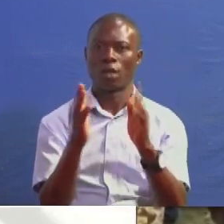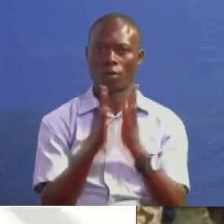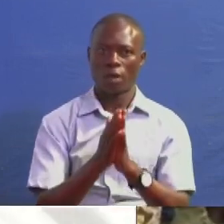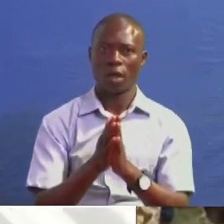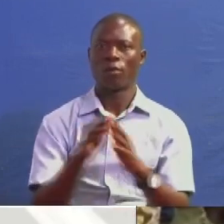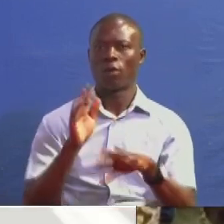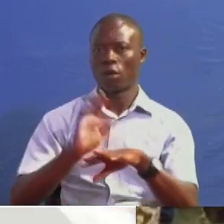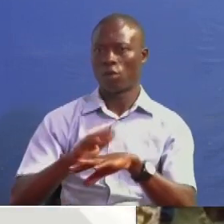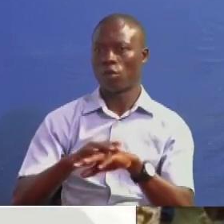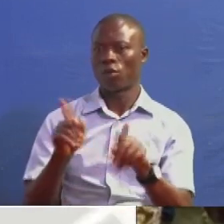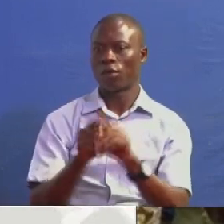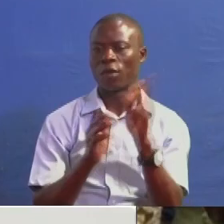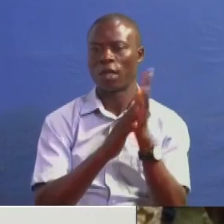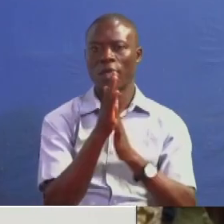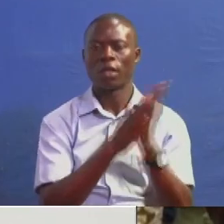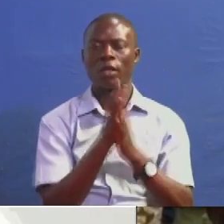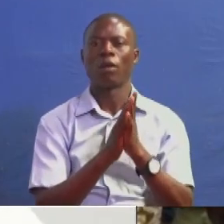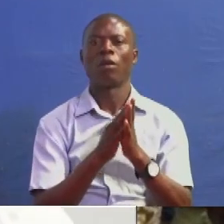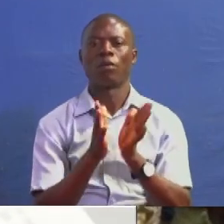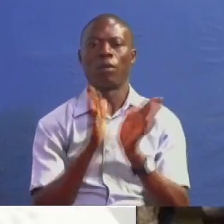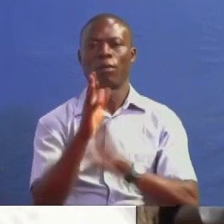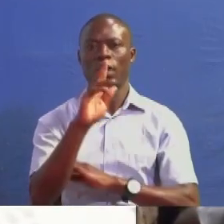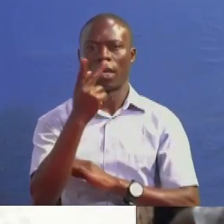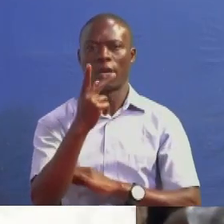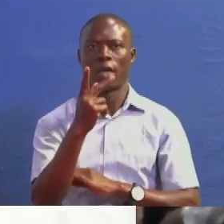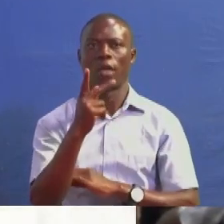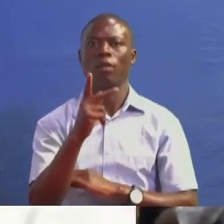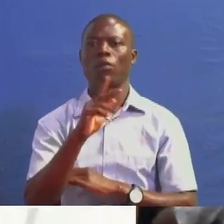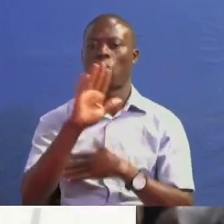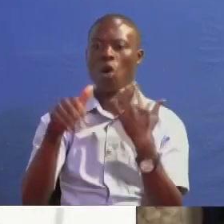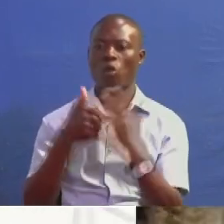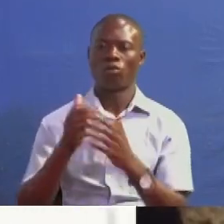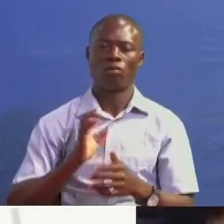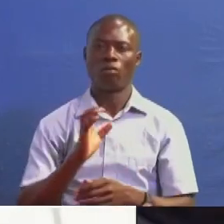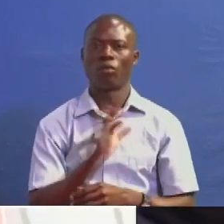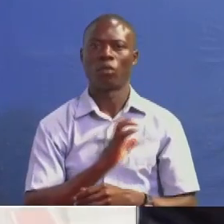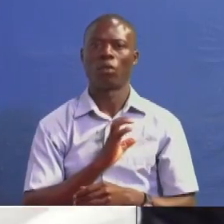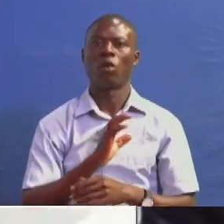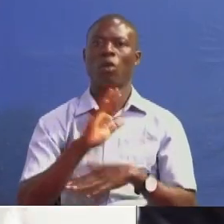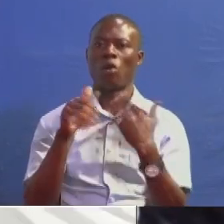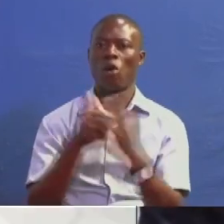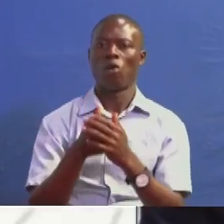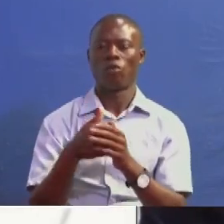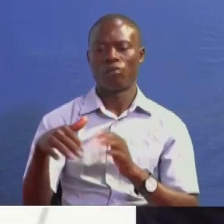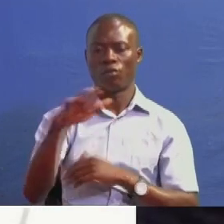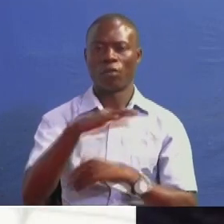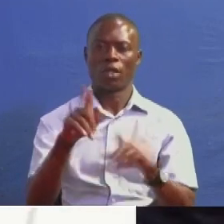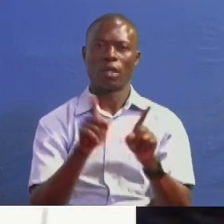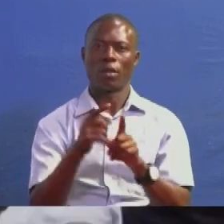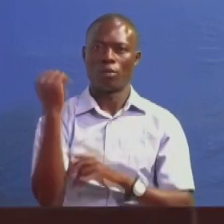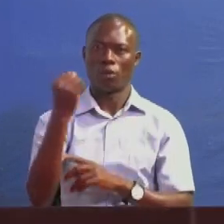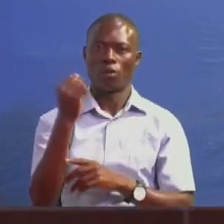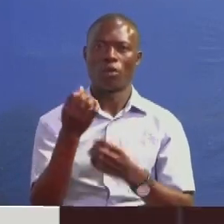the good and the interest of the Republic of Kenya, from all communities, from all regions and